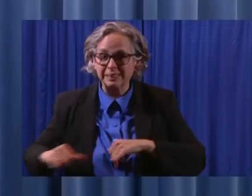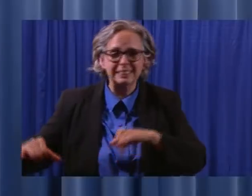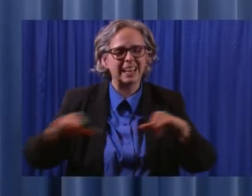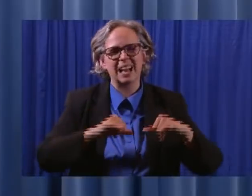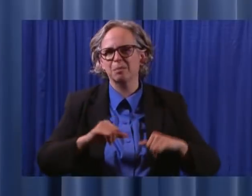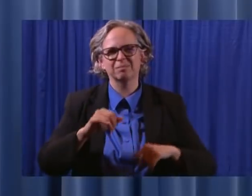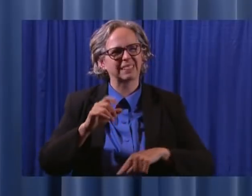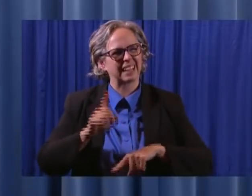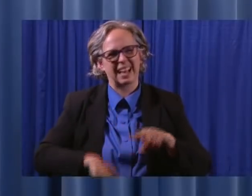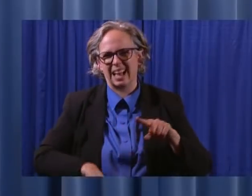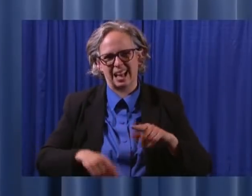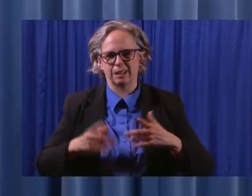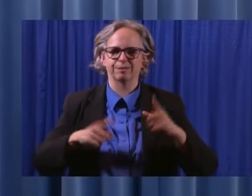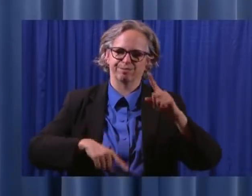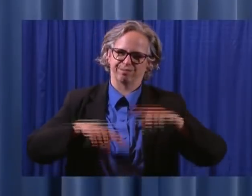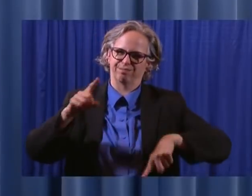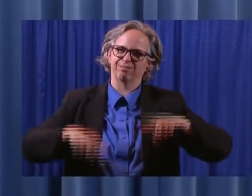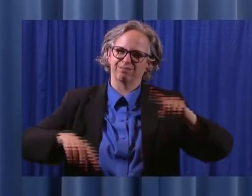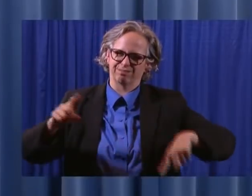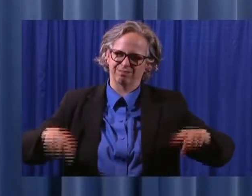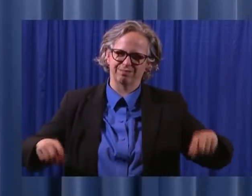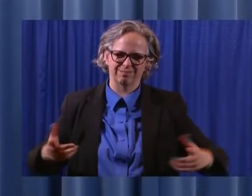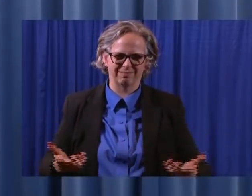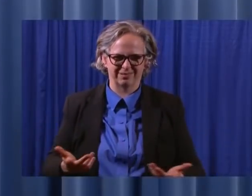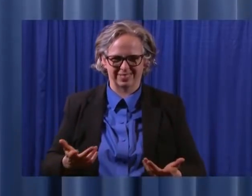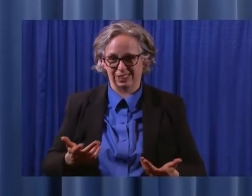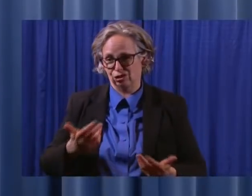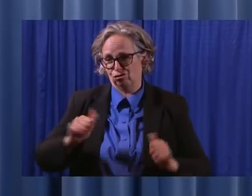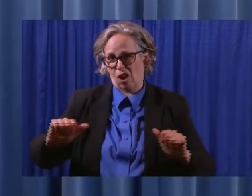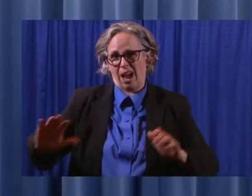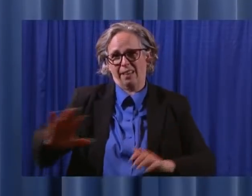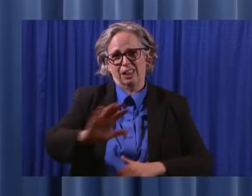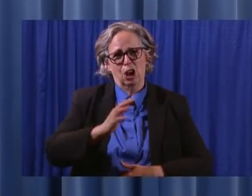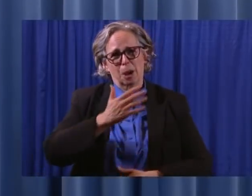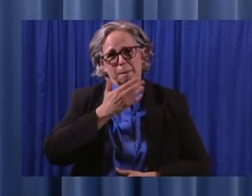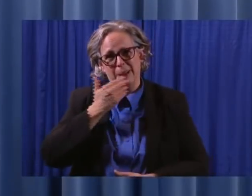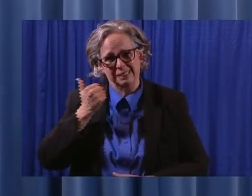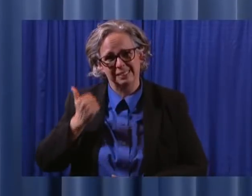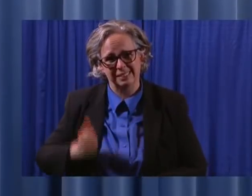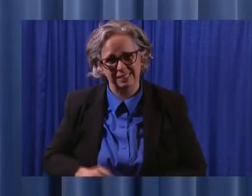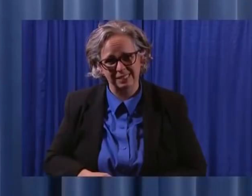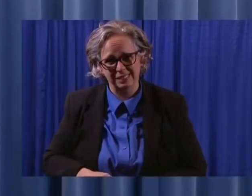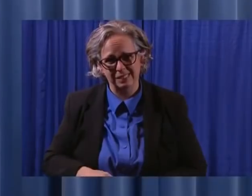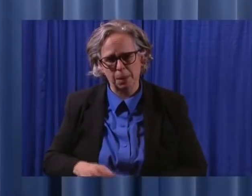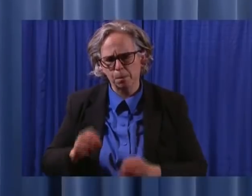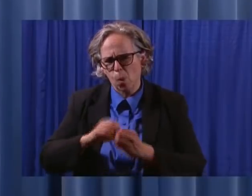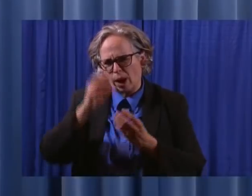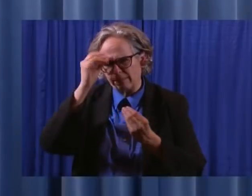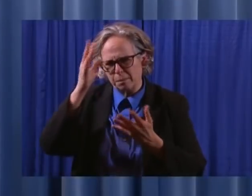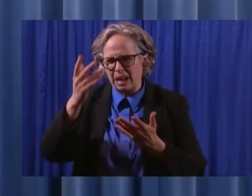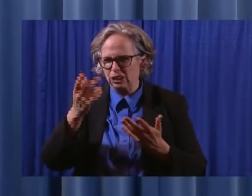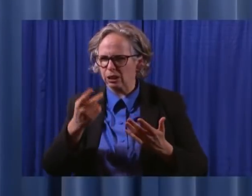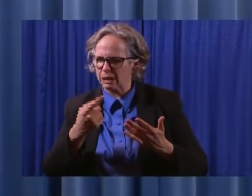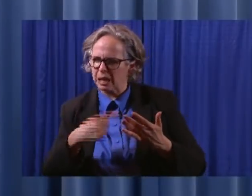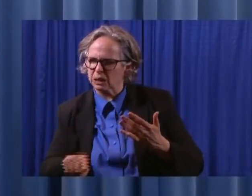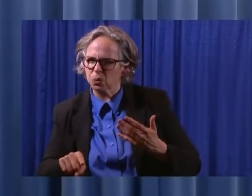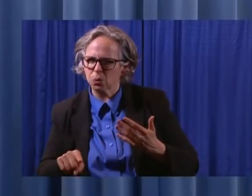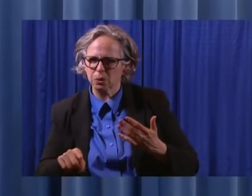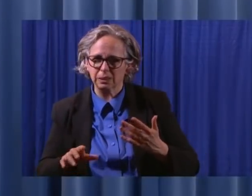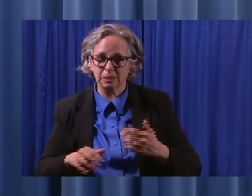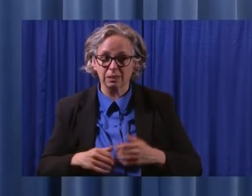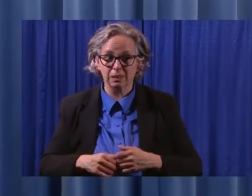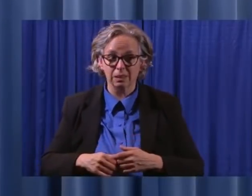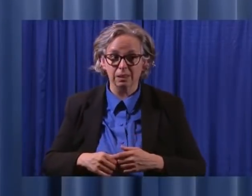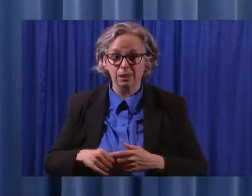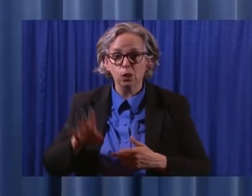They're going to have to they're going to do the best that they can in regard to that. But we should have that next week. You talked about adult daycare.